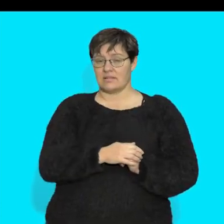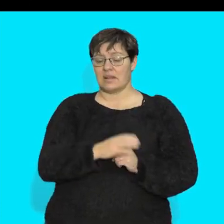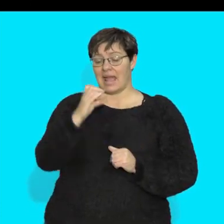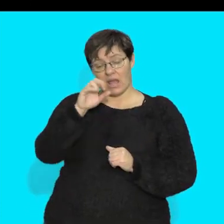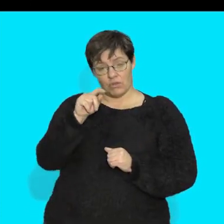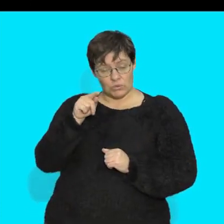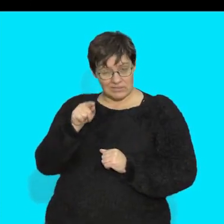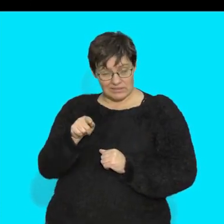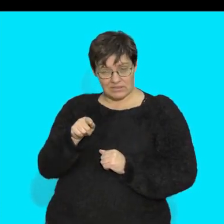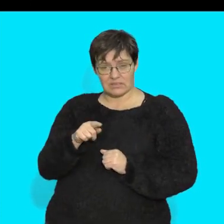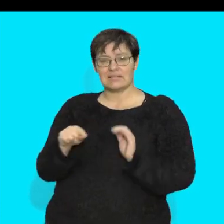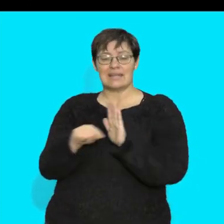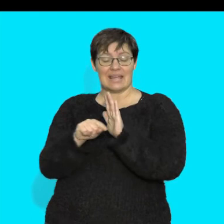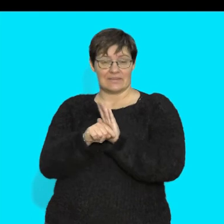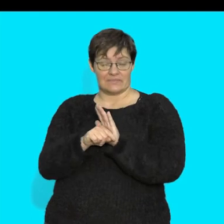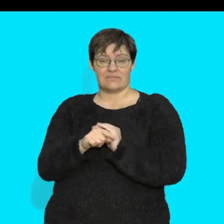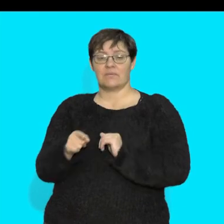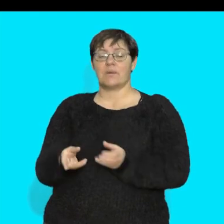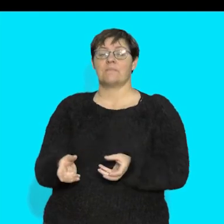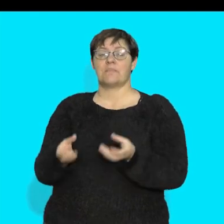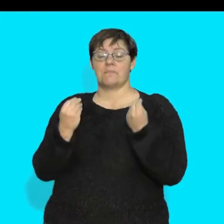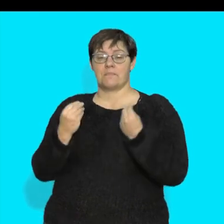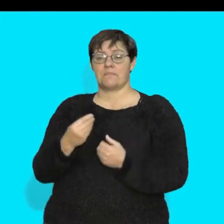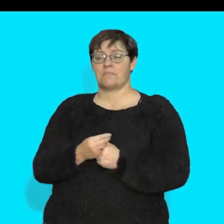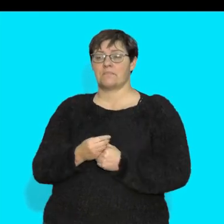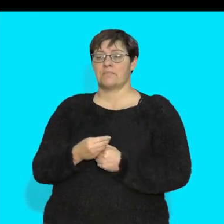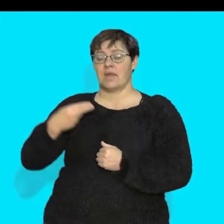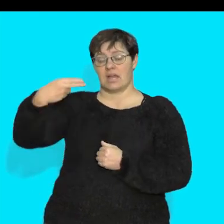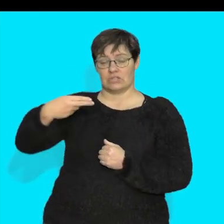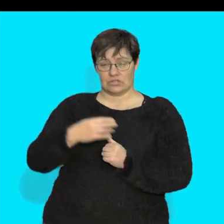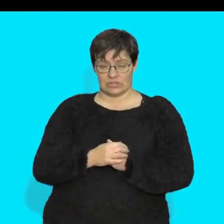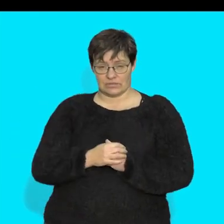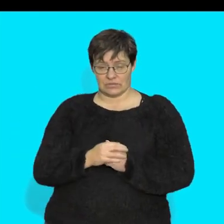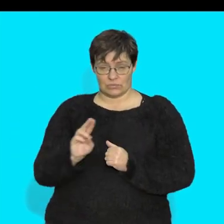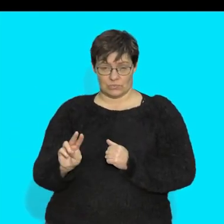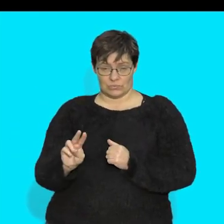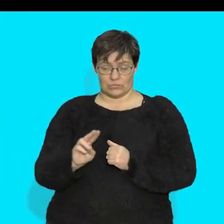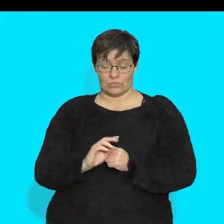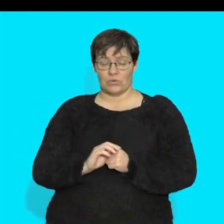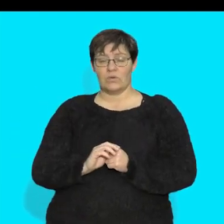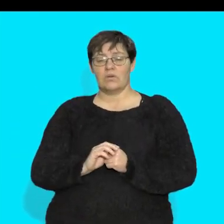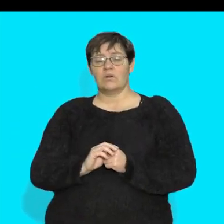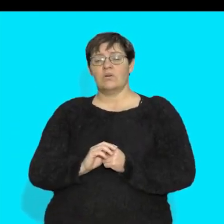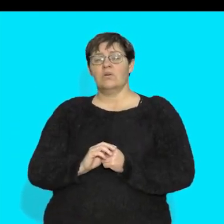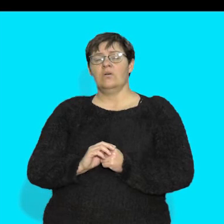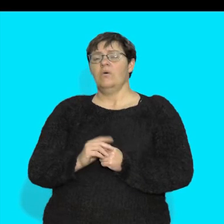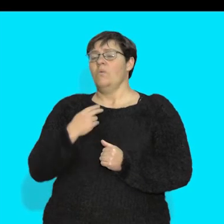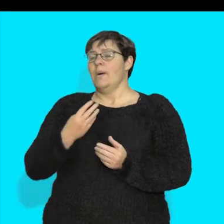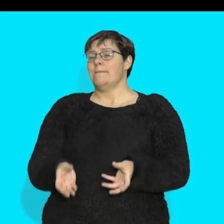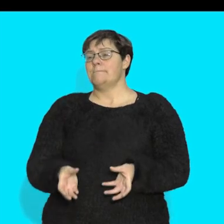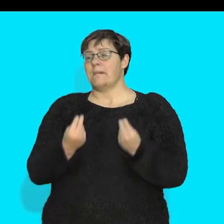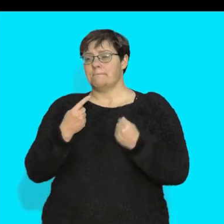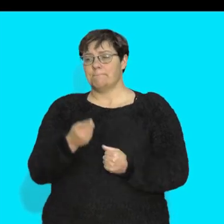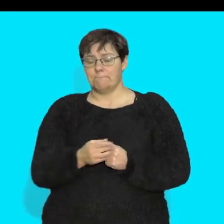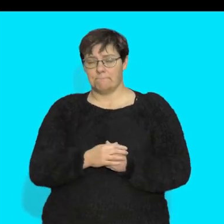was the negative one, we're going to get hydrogen. So what we've got here is the